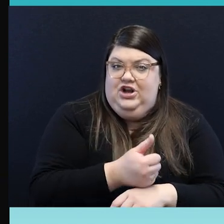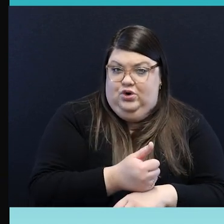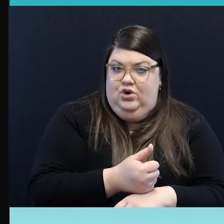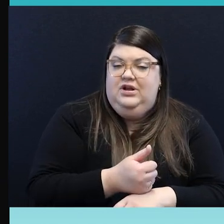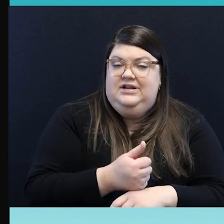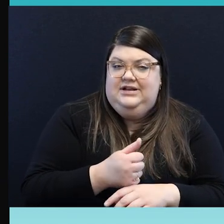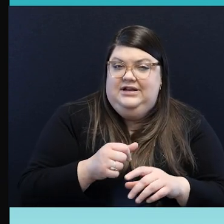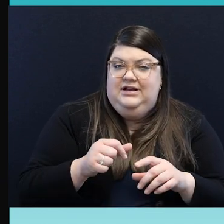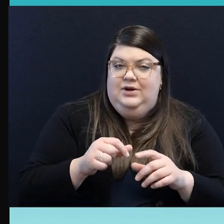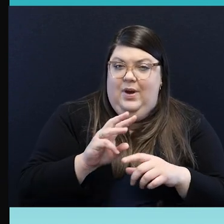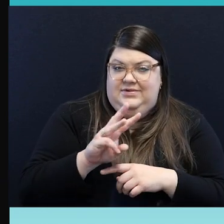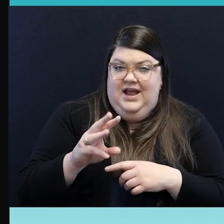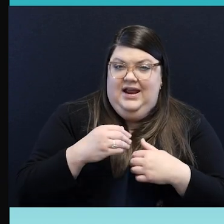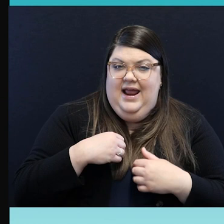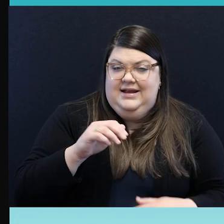at